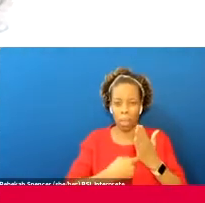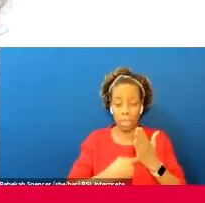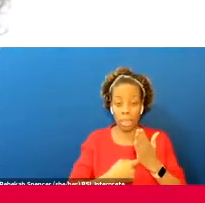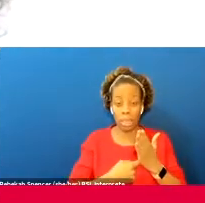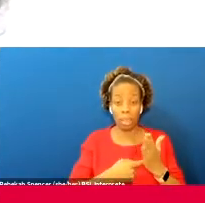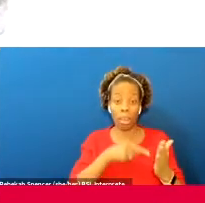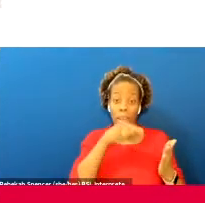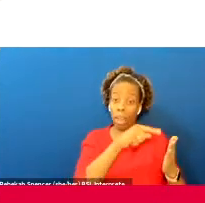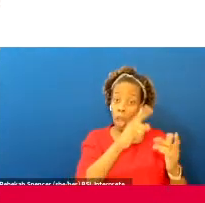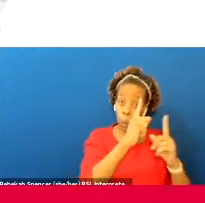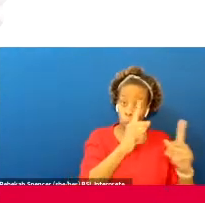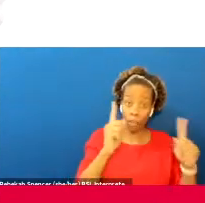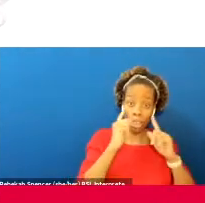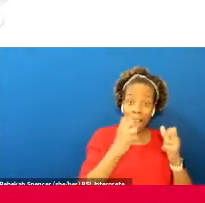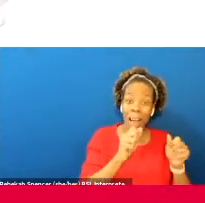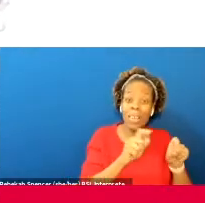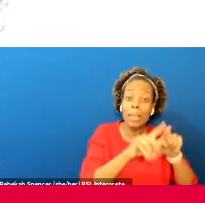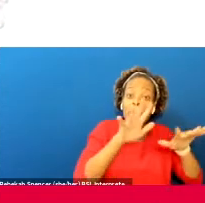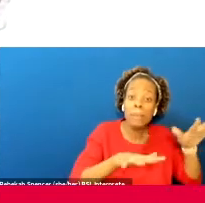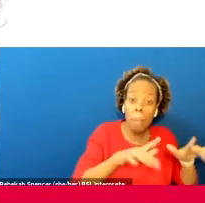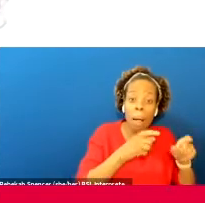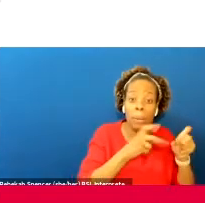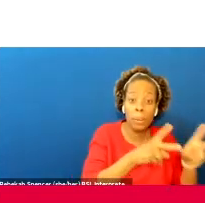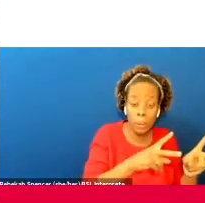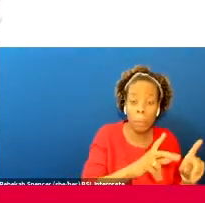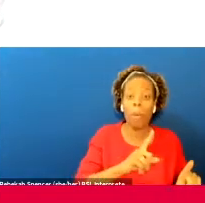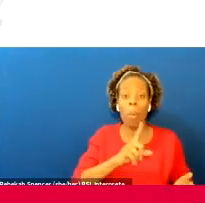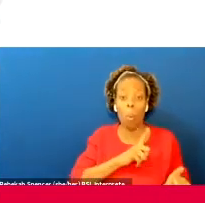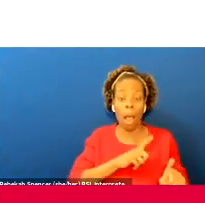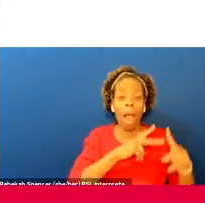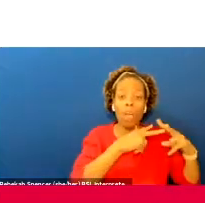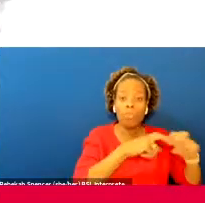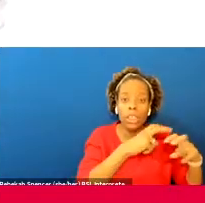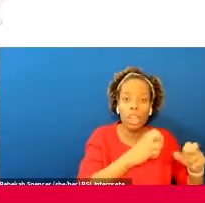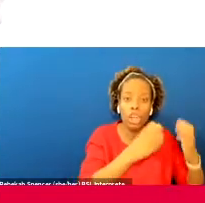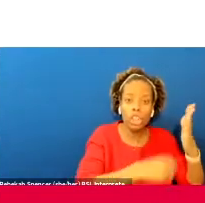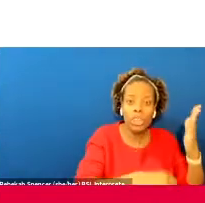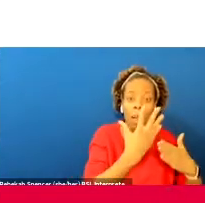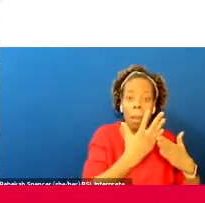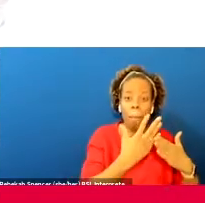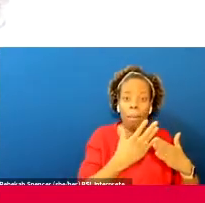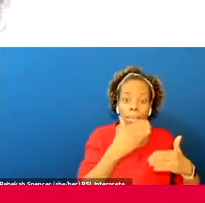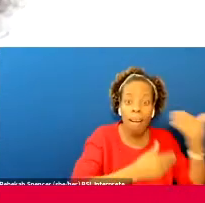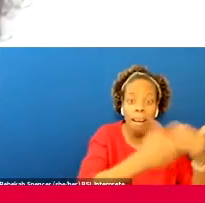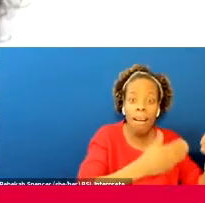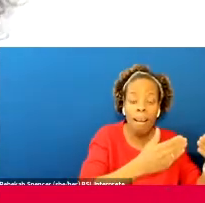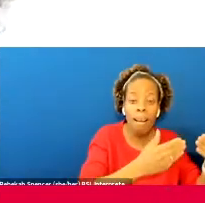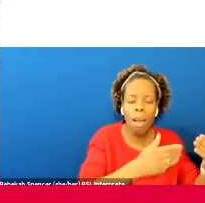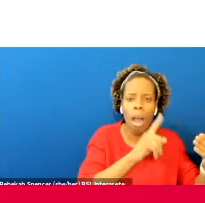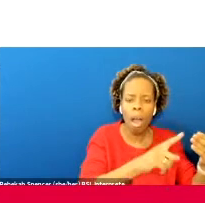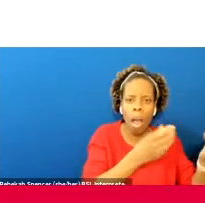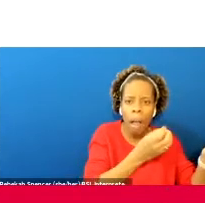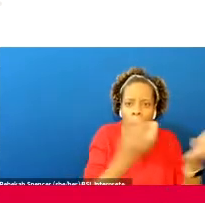at universities where most of the time research and development will be carried out by the Ministry of Defense for arms companies. But sometimes